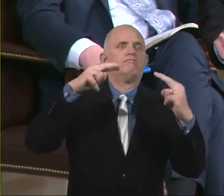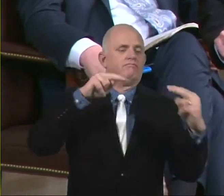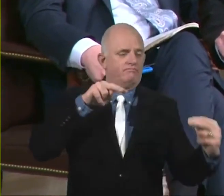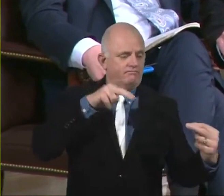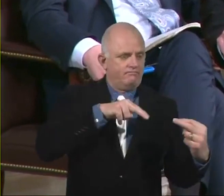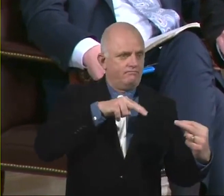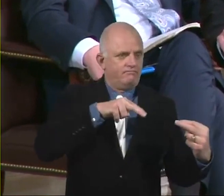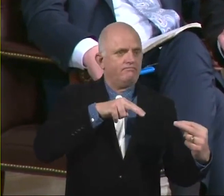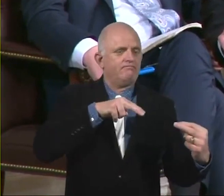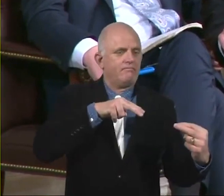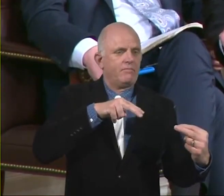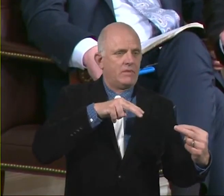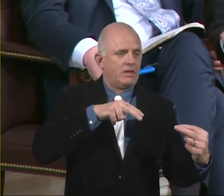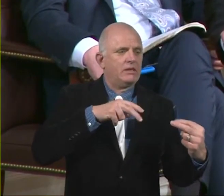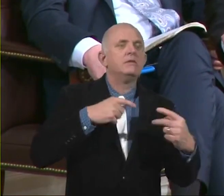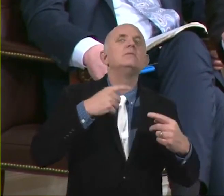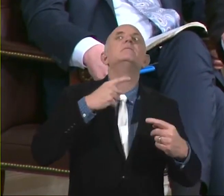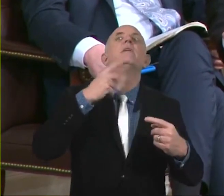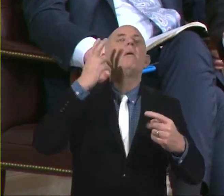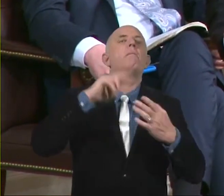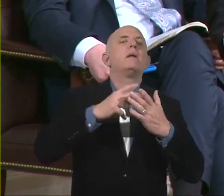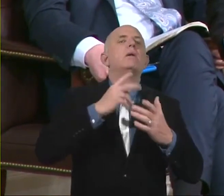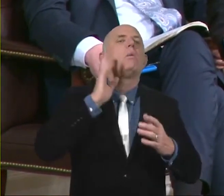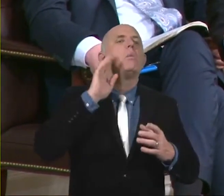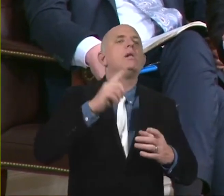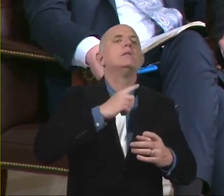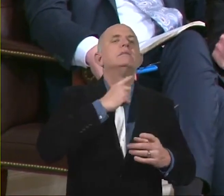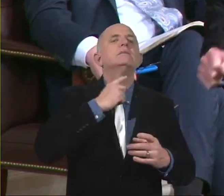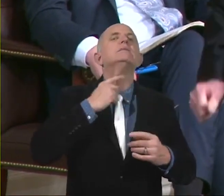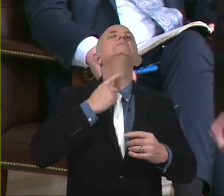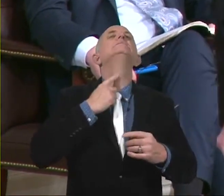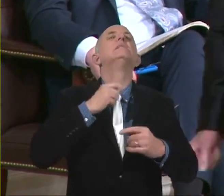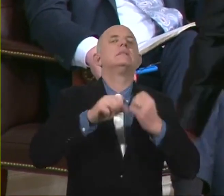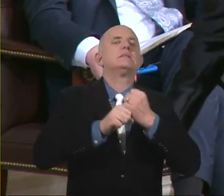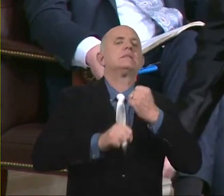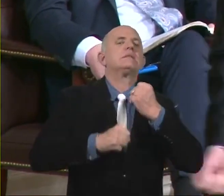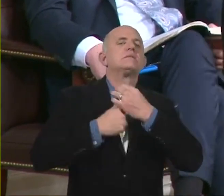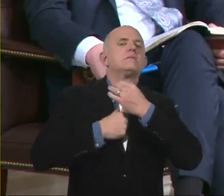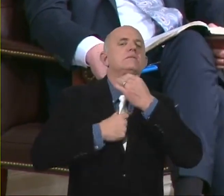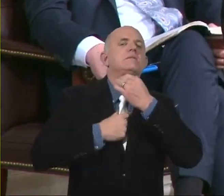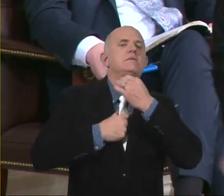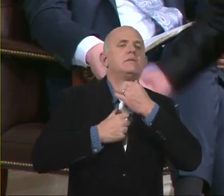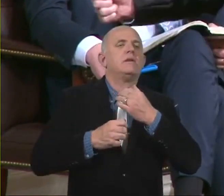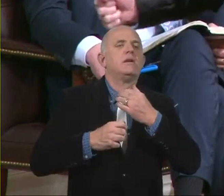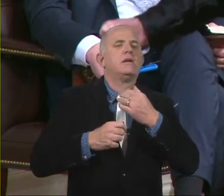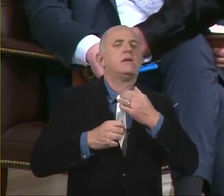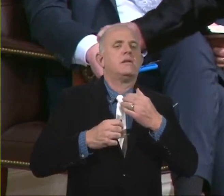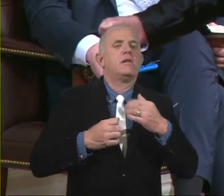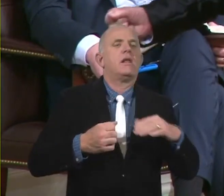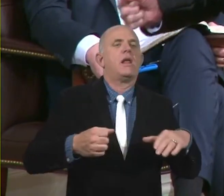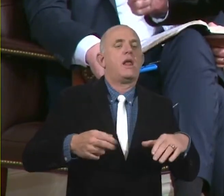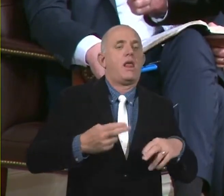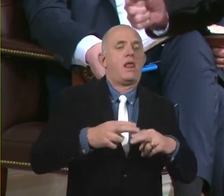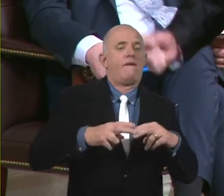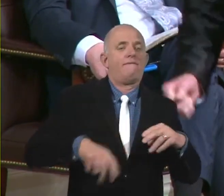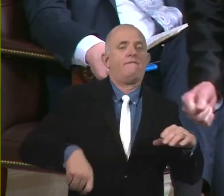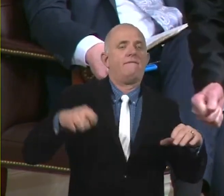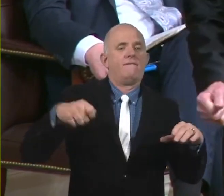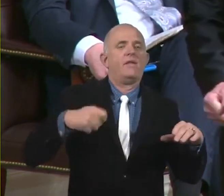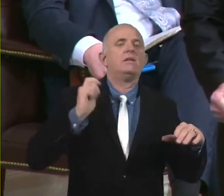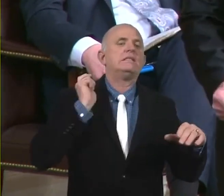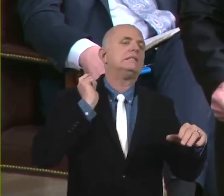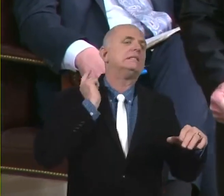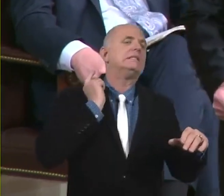the jugular vein was going as tight as it could. And then they set the knife and ripped it, and the lamb